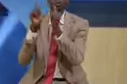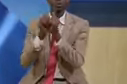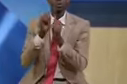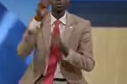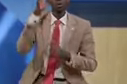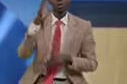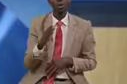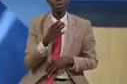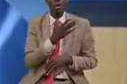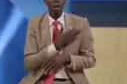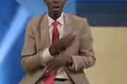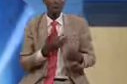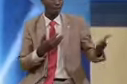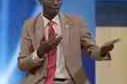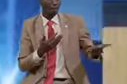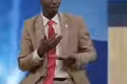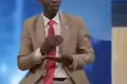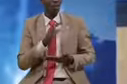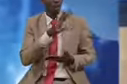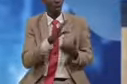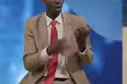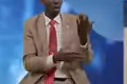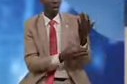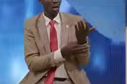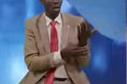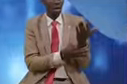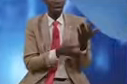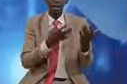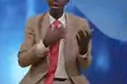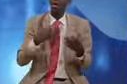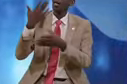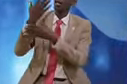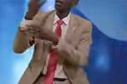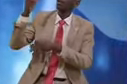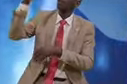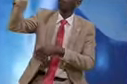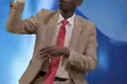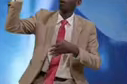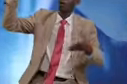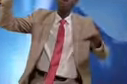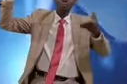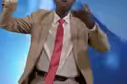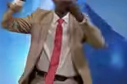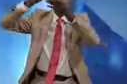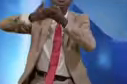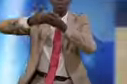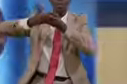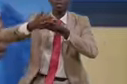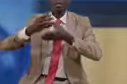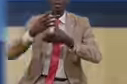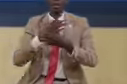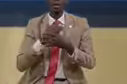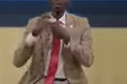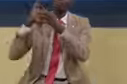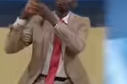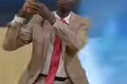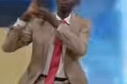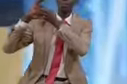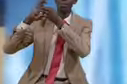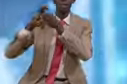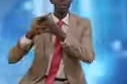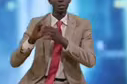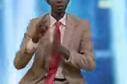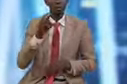bring your hand and the hand of God together, reconciled. Wherever you are,